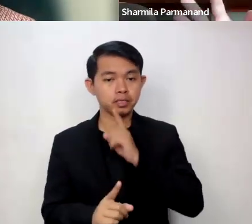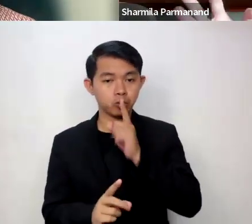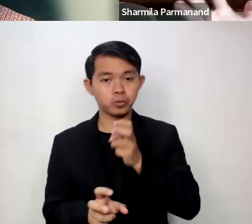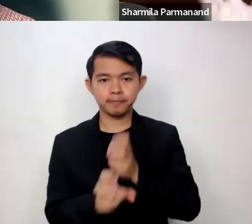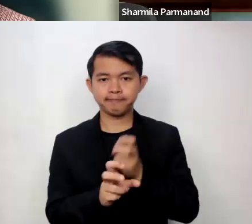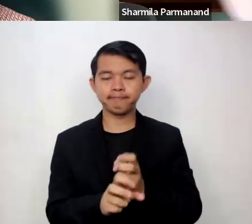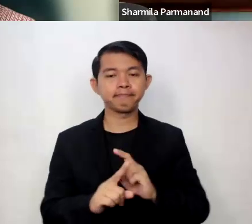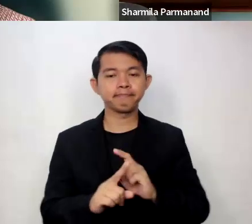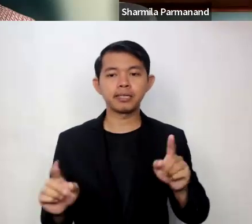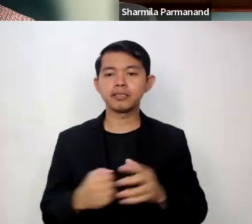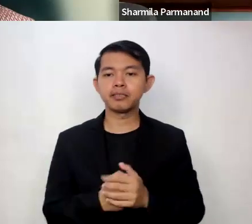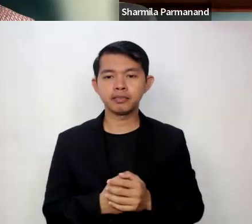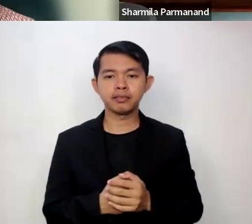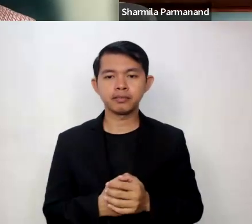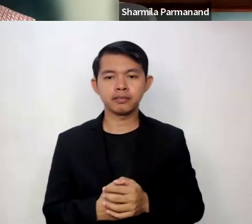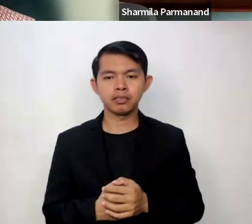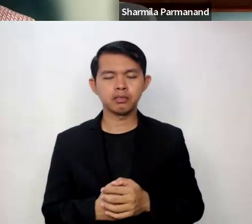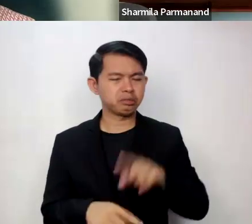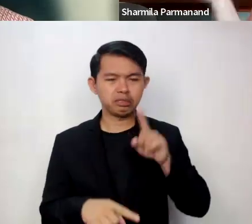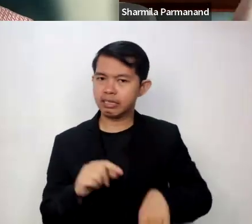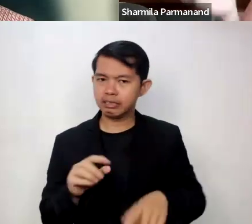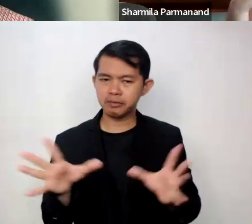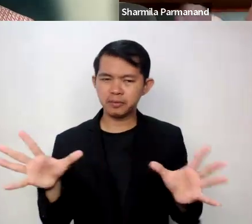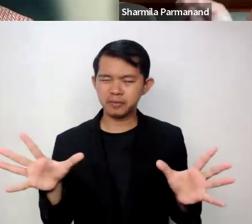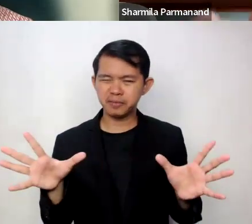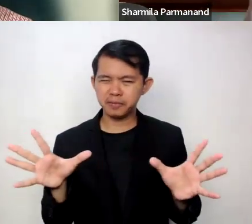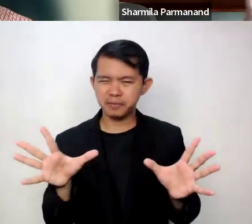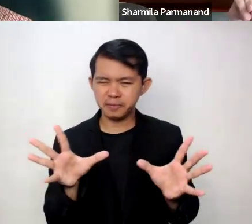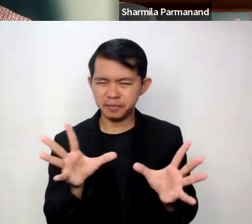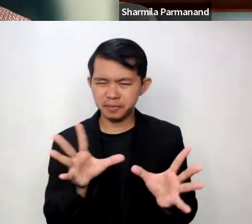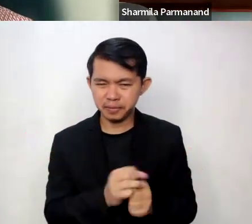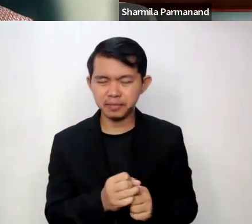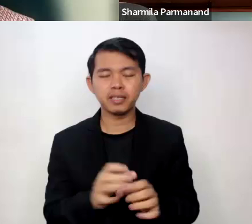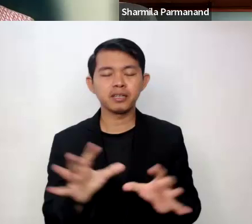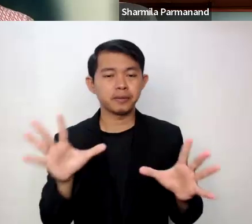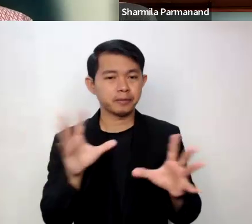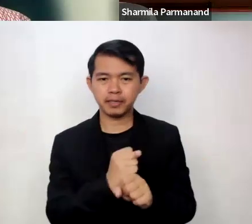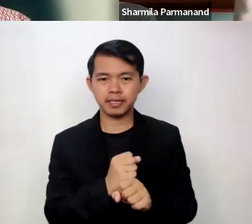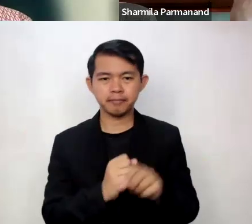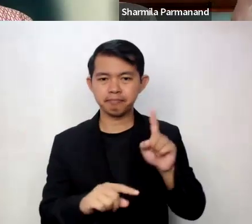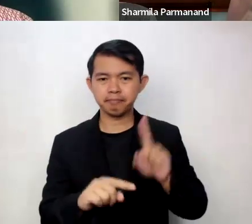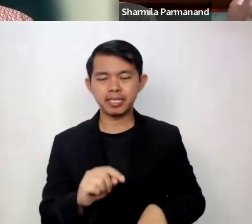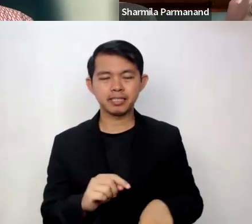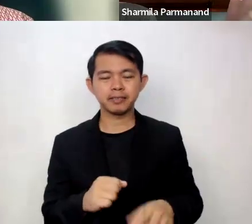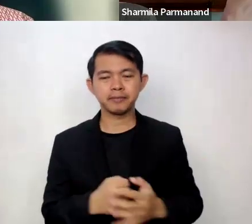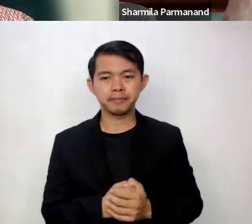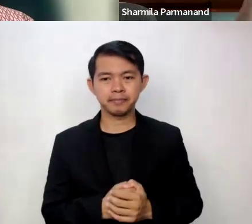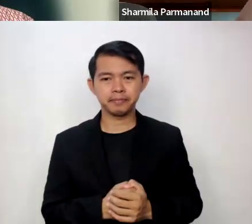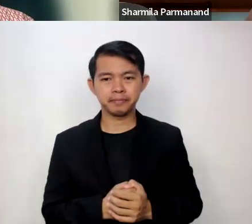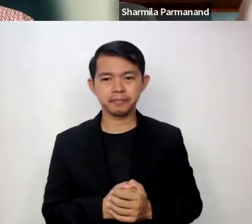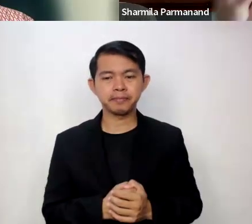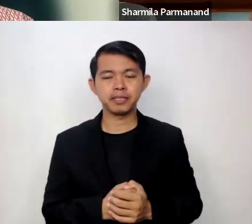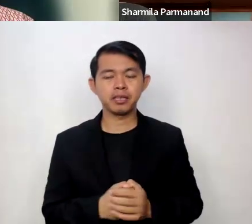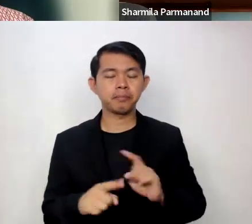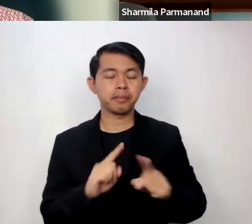cannot simplify We cannot feed into the binary kasi delikado. So I think to me, the intellectual challenge,